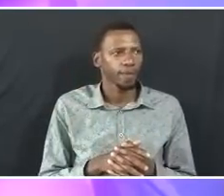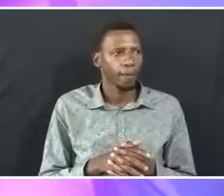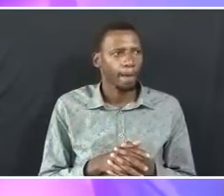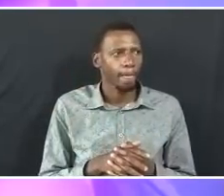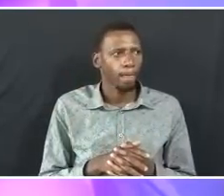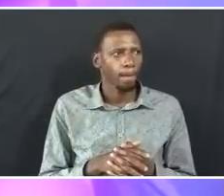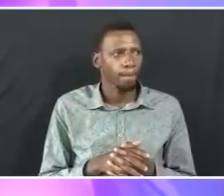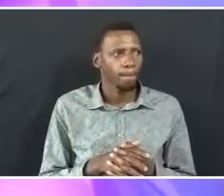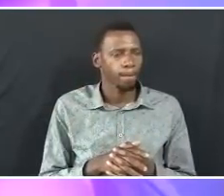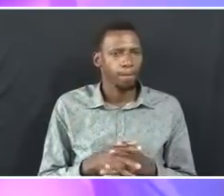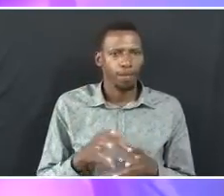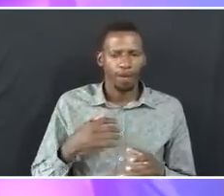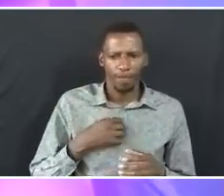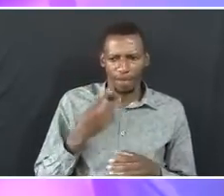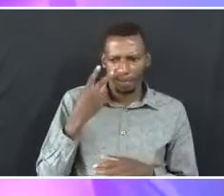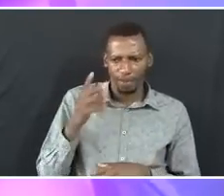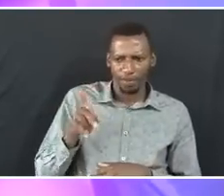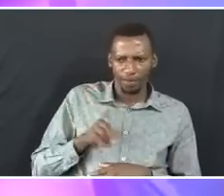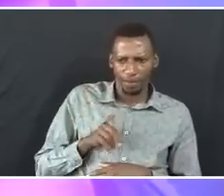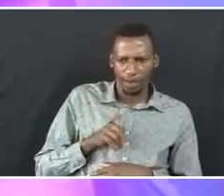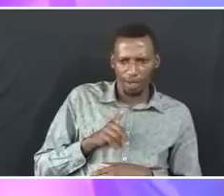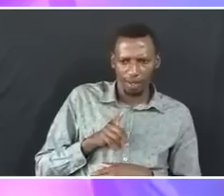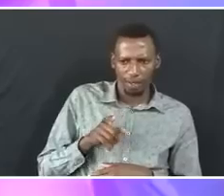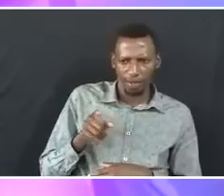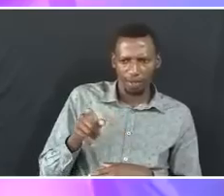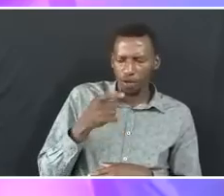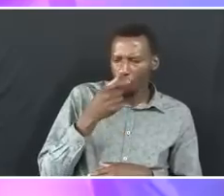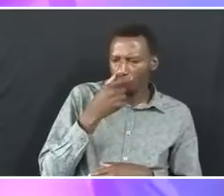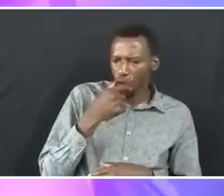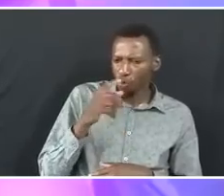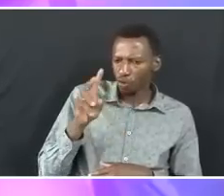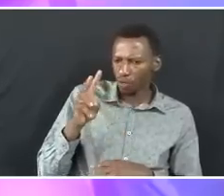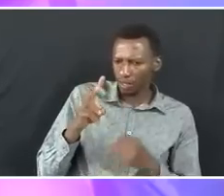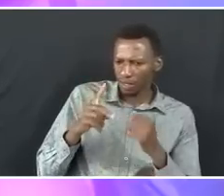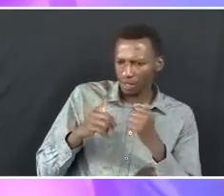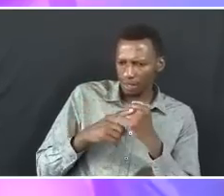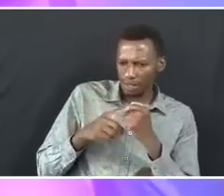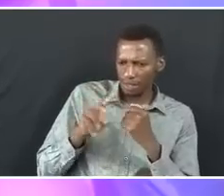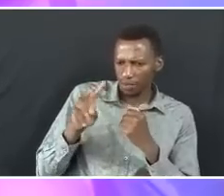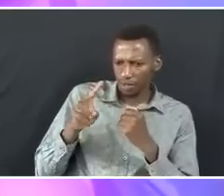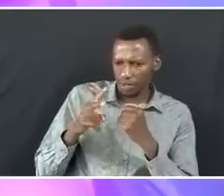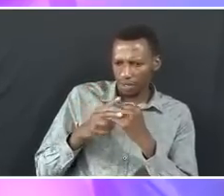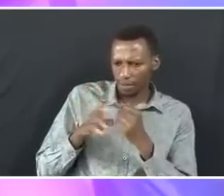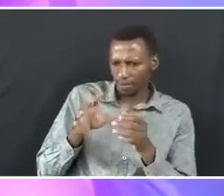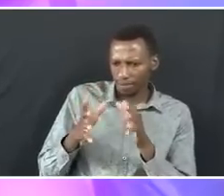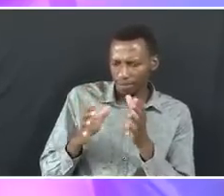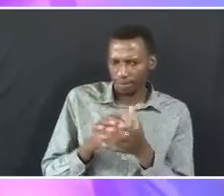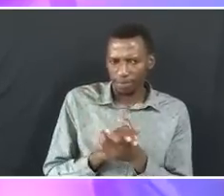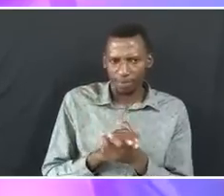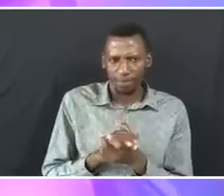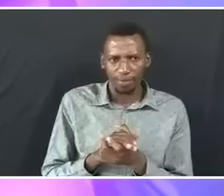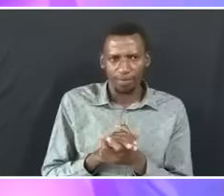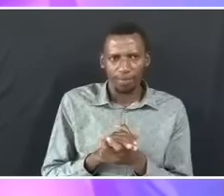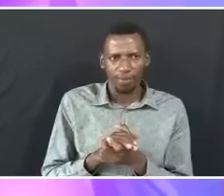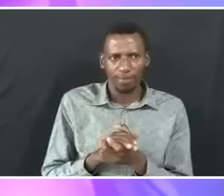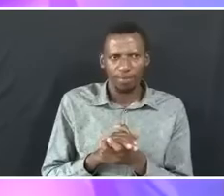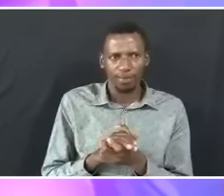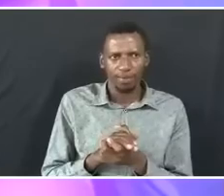And I'm looking at a girl who's 26, 27. already